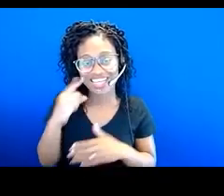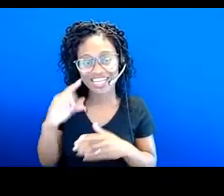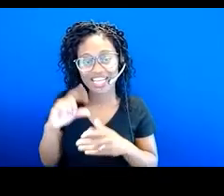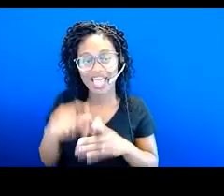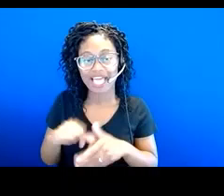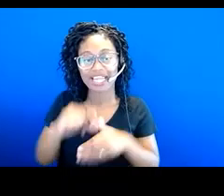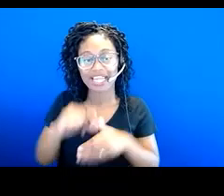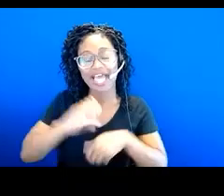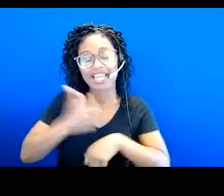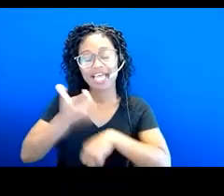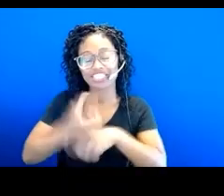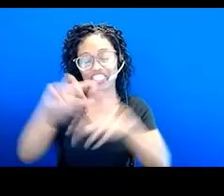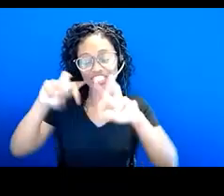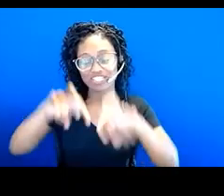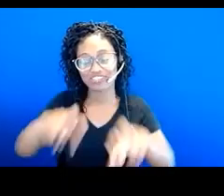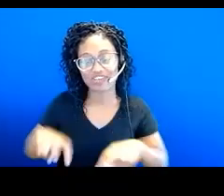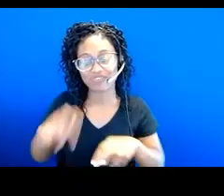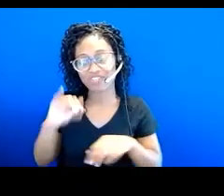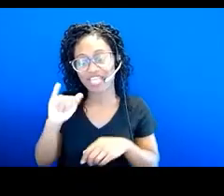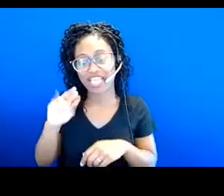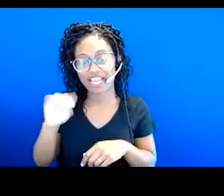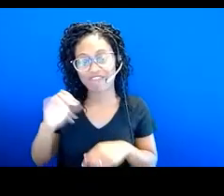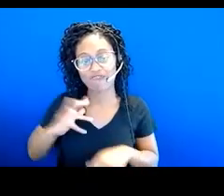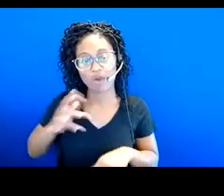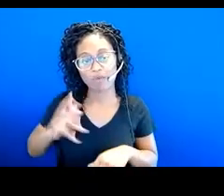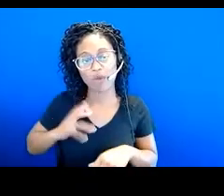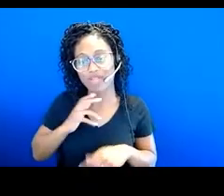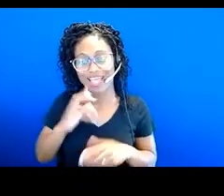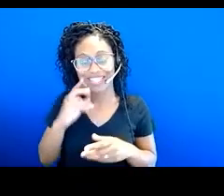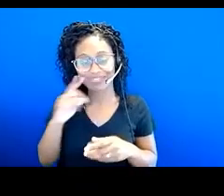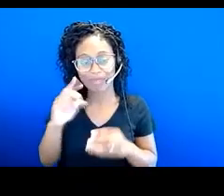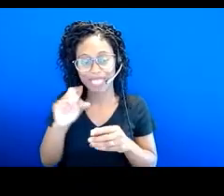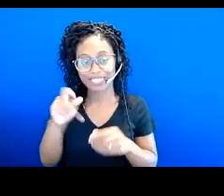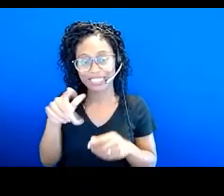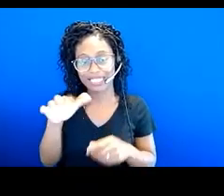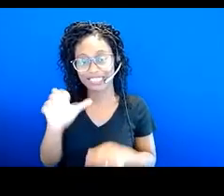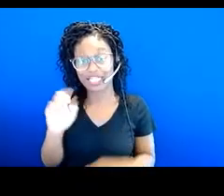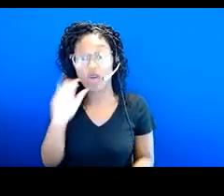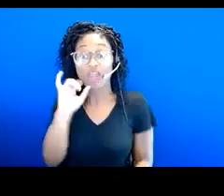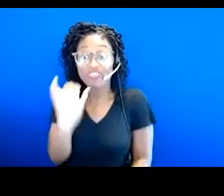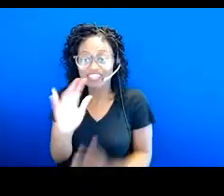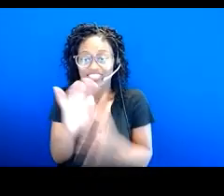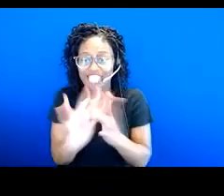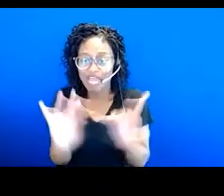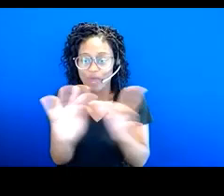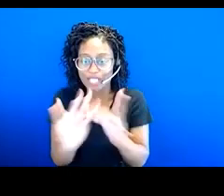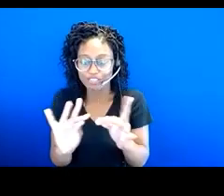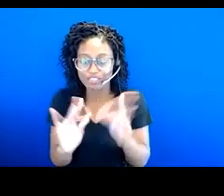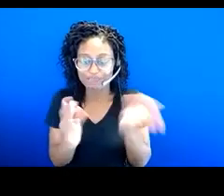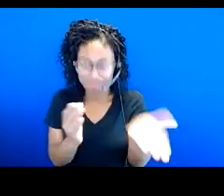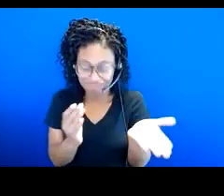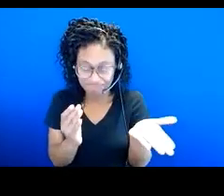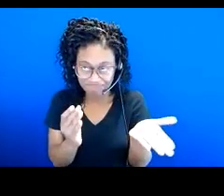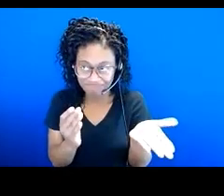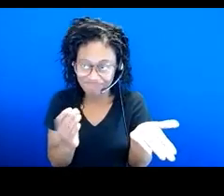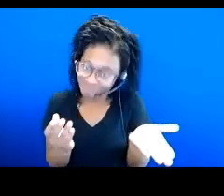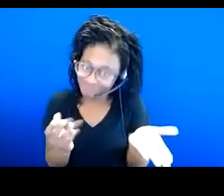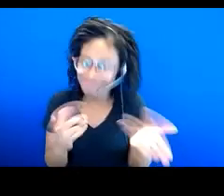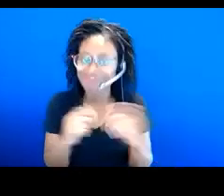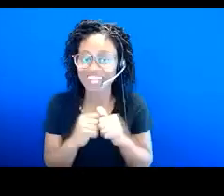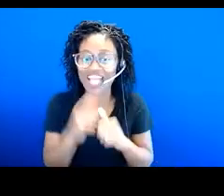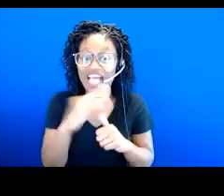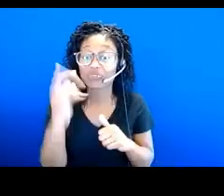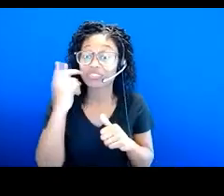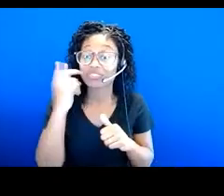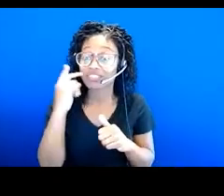as informal learning spaces. So that's the narration. Also, as you'll see, the